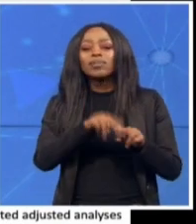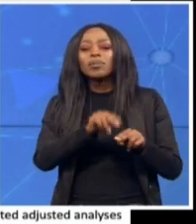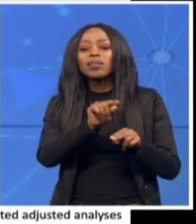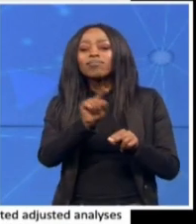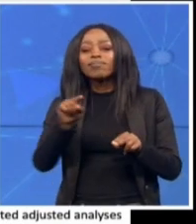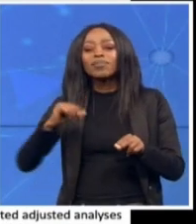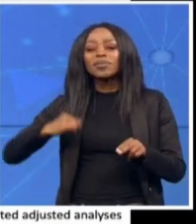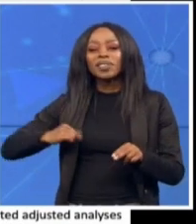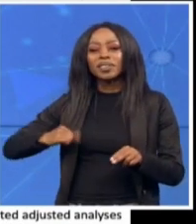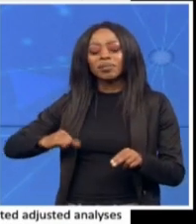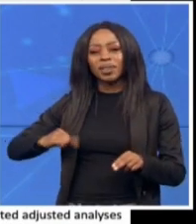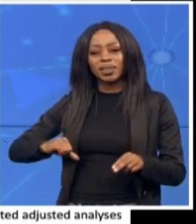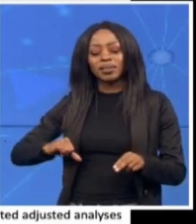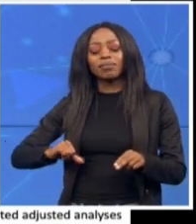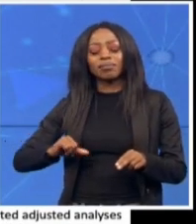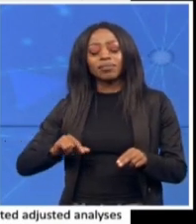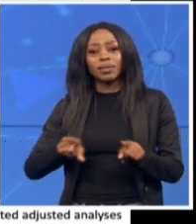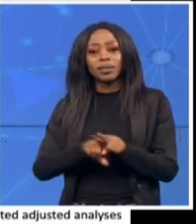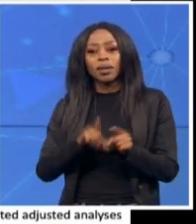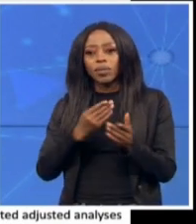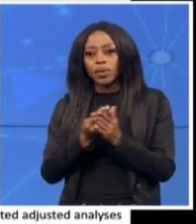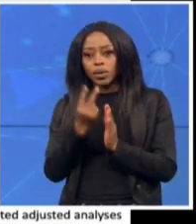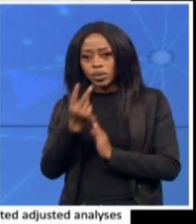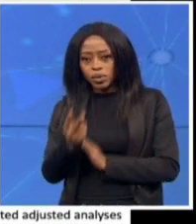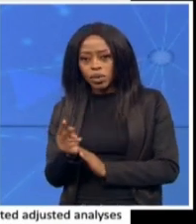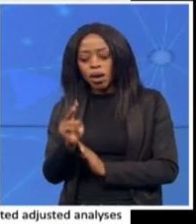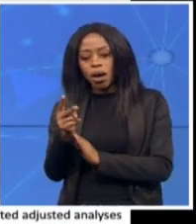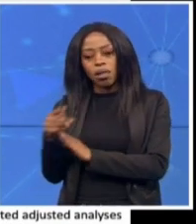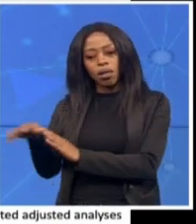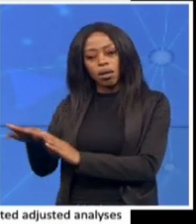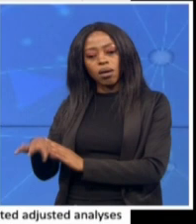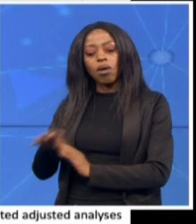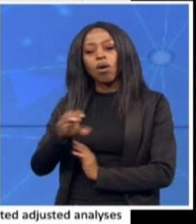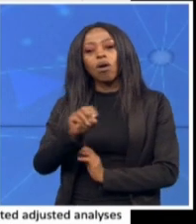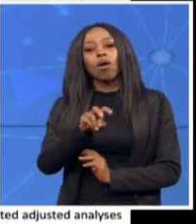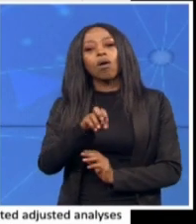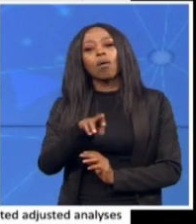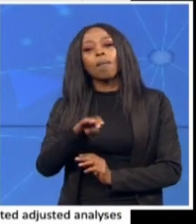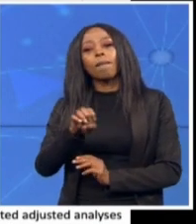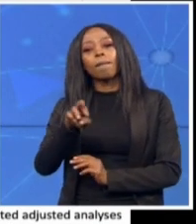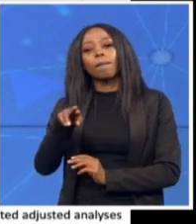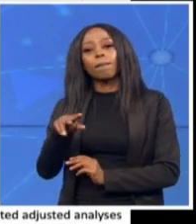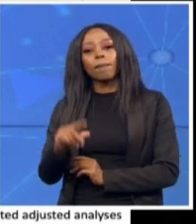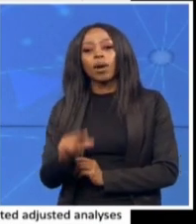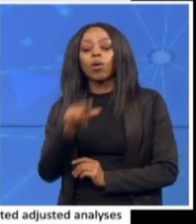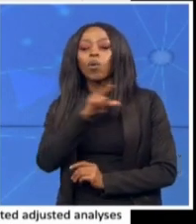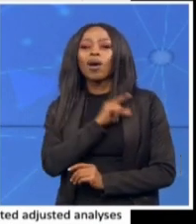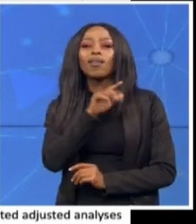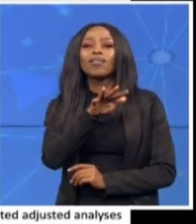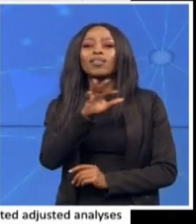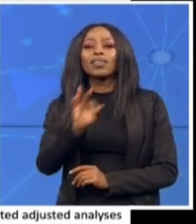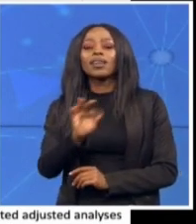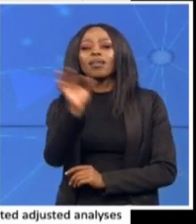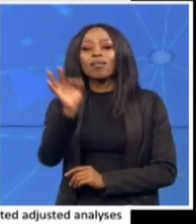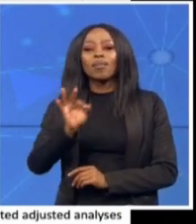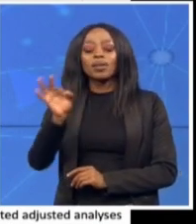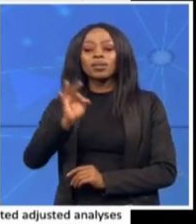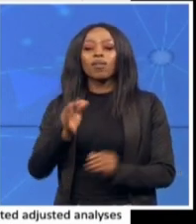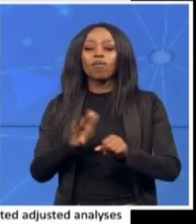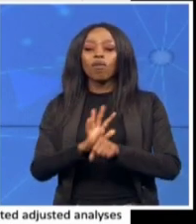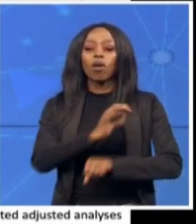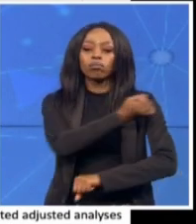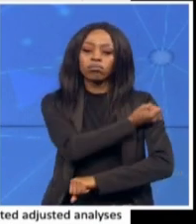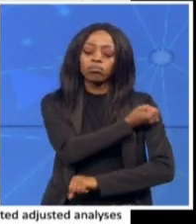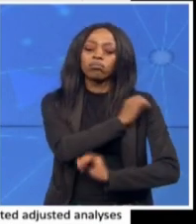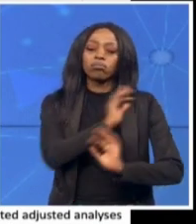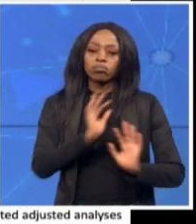happens in Overberg, because Overberg, you can see 53% of the people were fully vaccinated. 16% of the